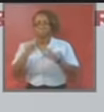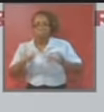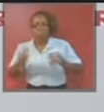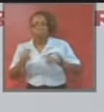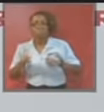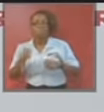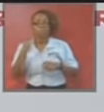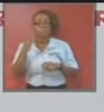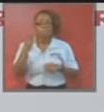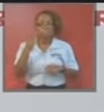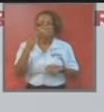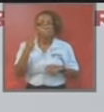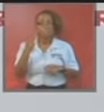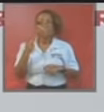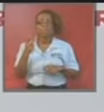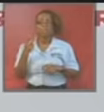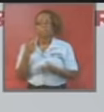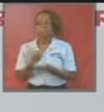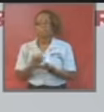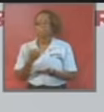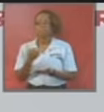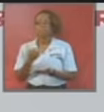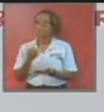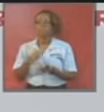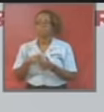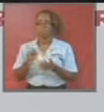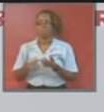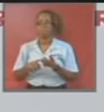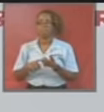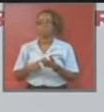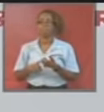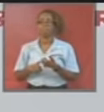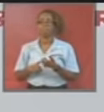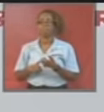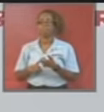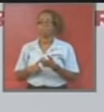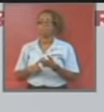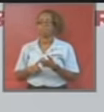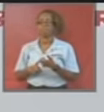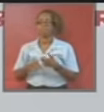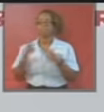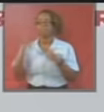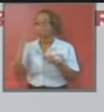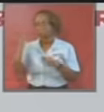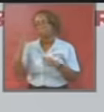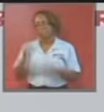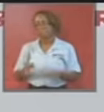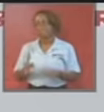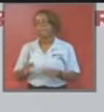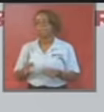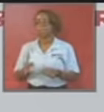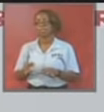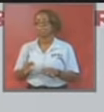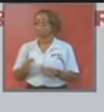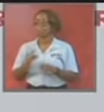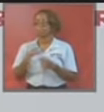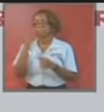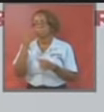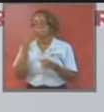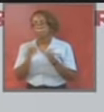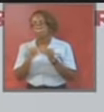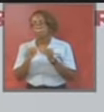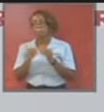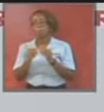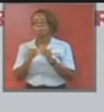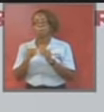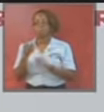extent and thereafter transmit the virus once you've been vaccinated. So as more and more people become vaccinated, more research will